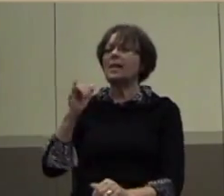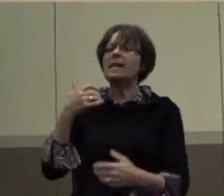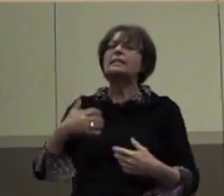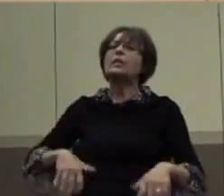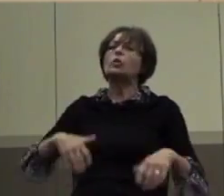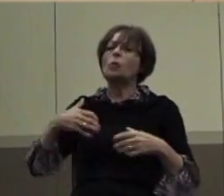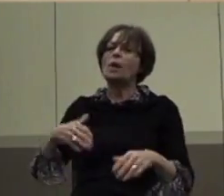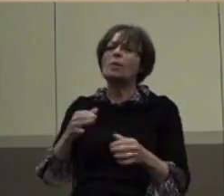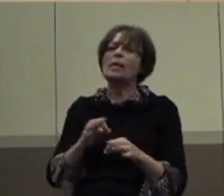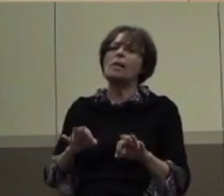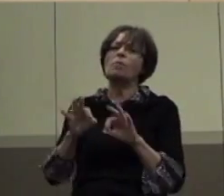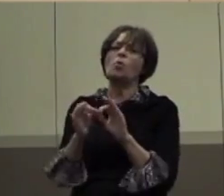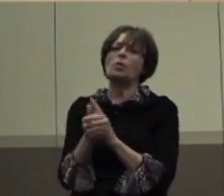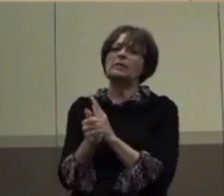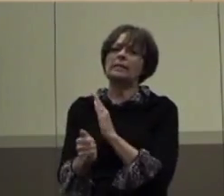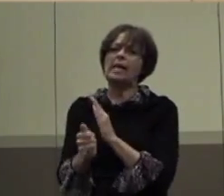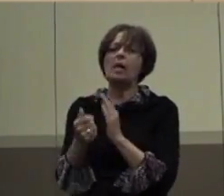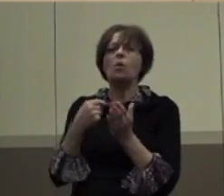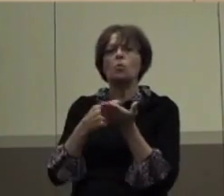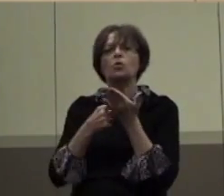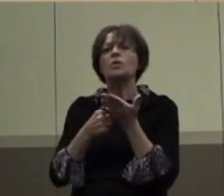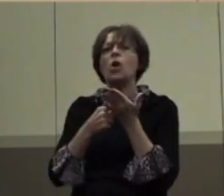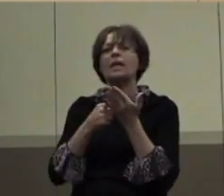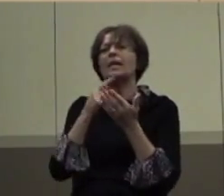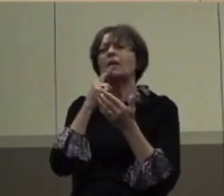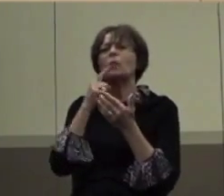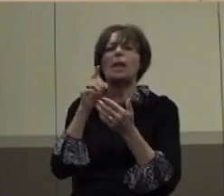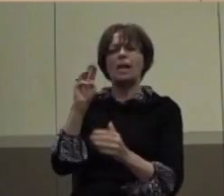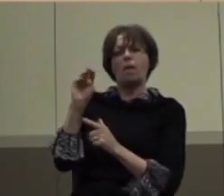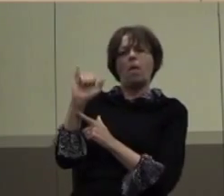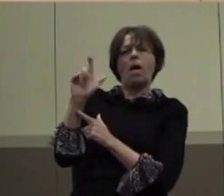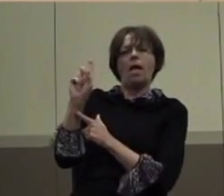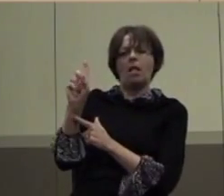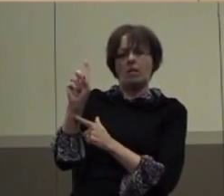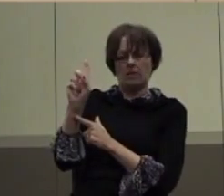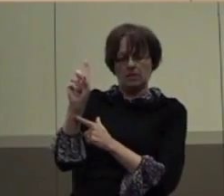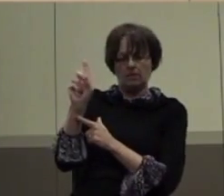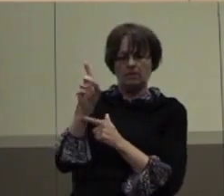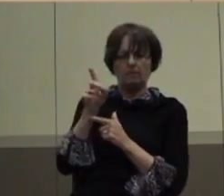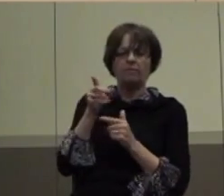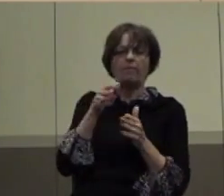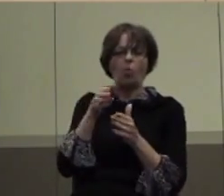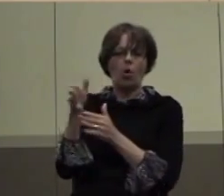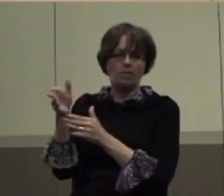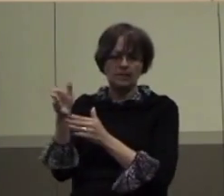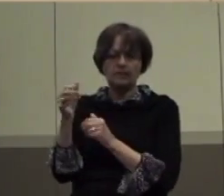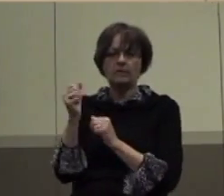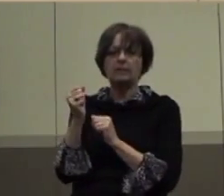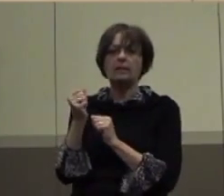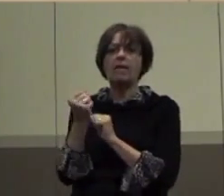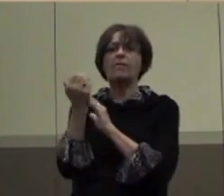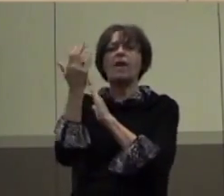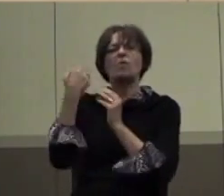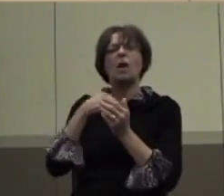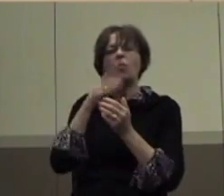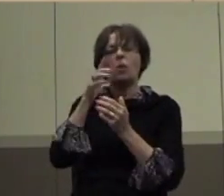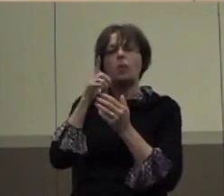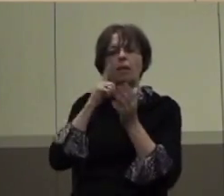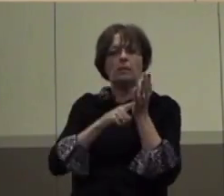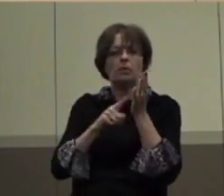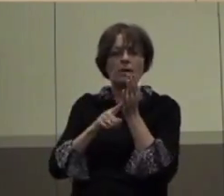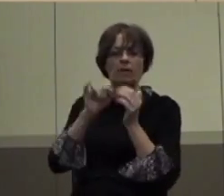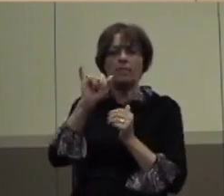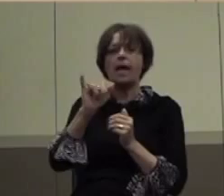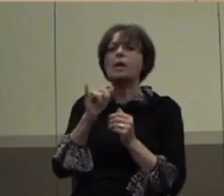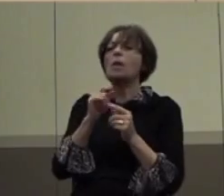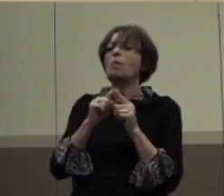important skill. And we're talking very mild forms of confrontation, and we'll look at this as we go through. But again, nobody likes